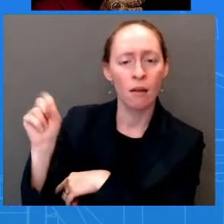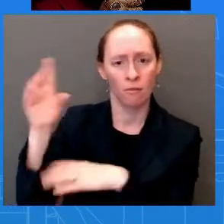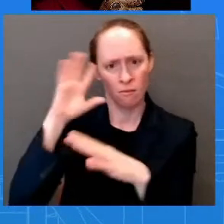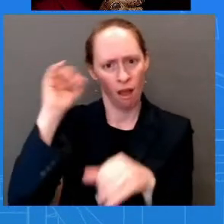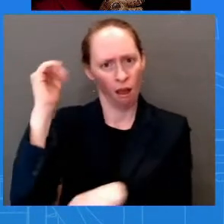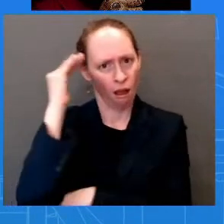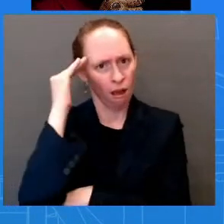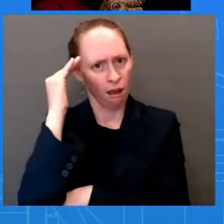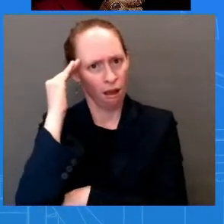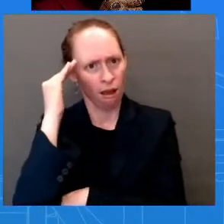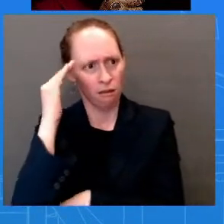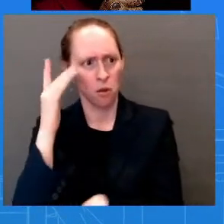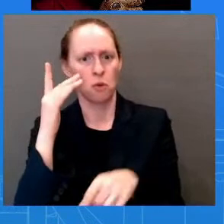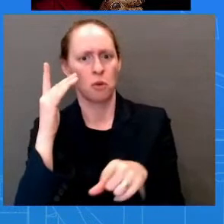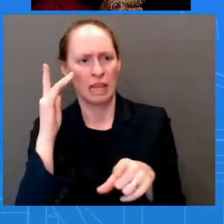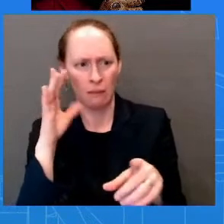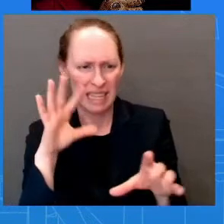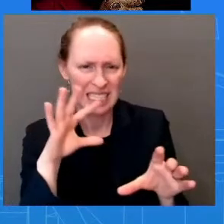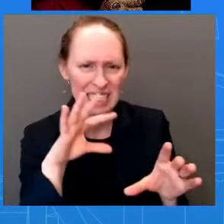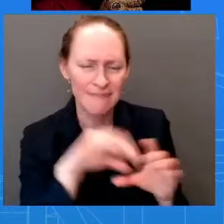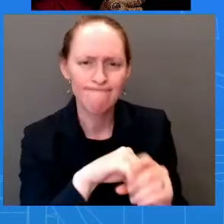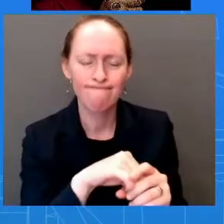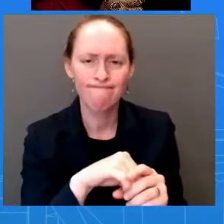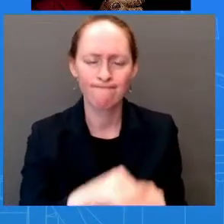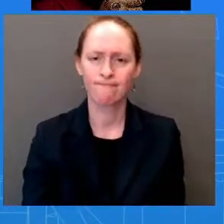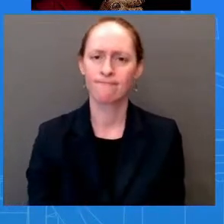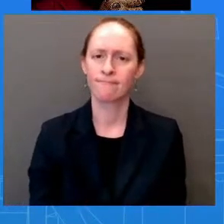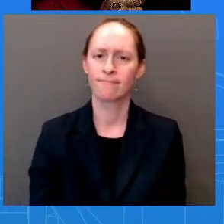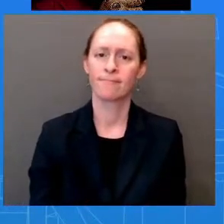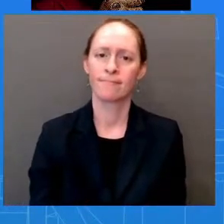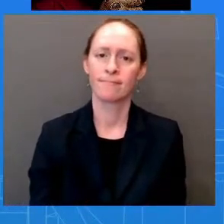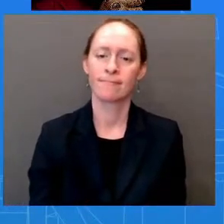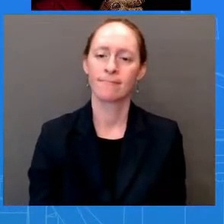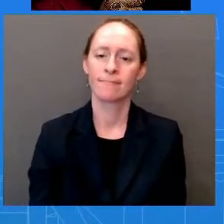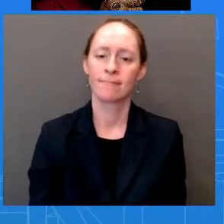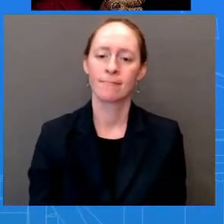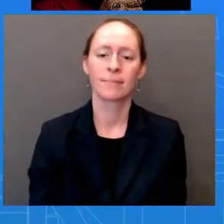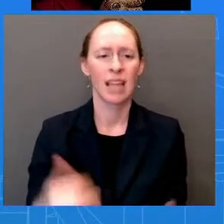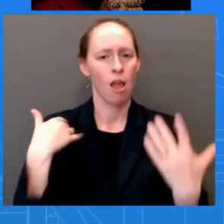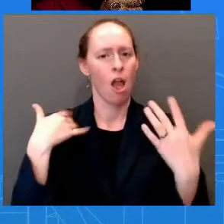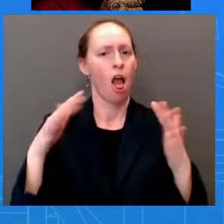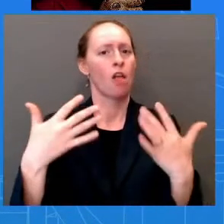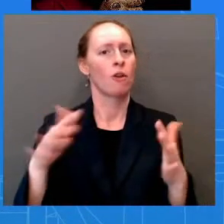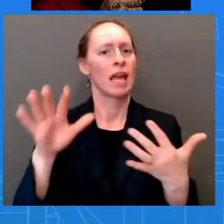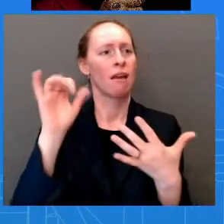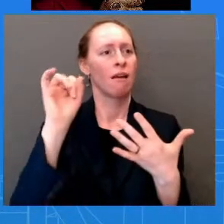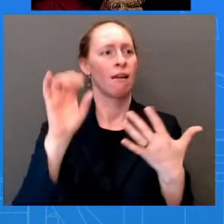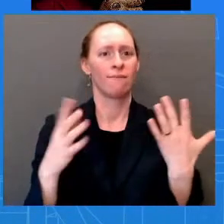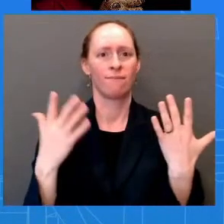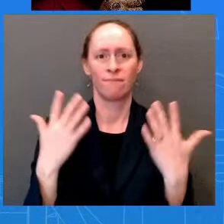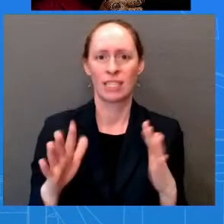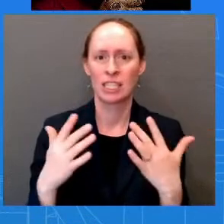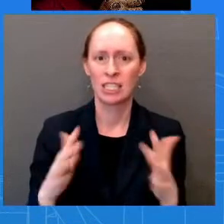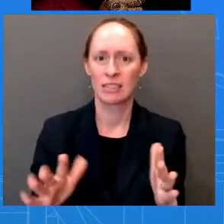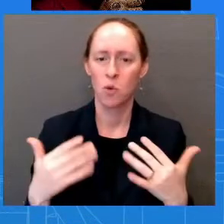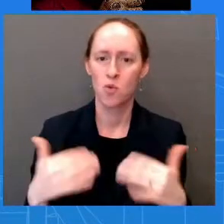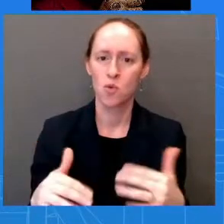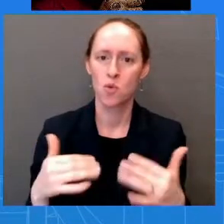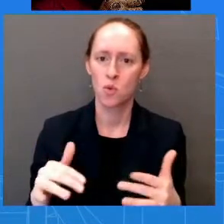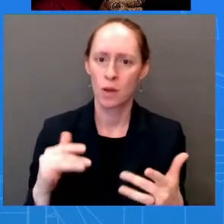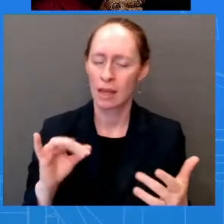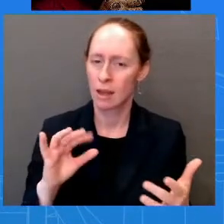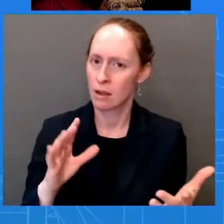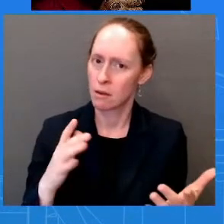not have a rail shutdown, because as I laid out, it would have a really serious effect on American families. Who this week,